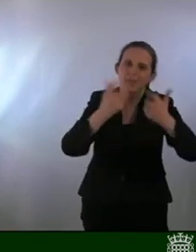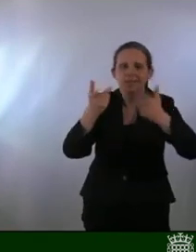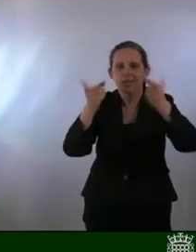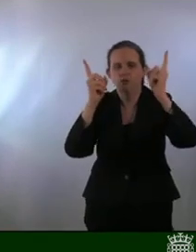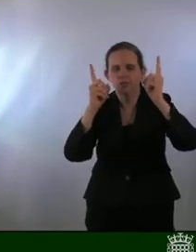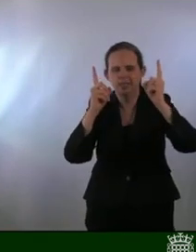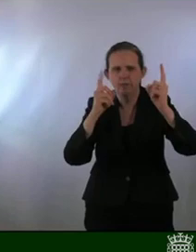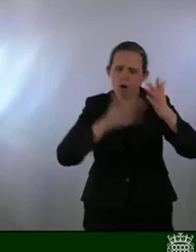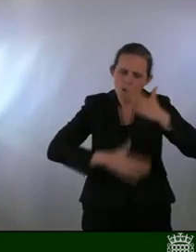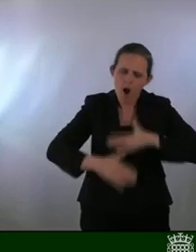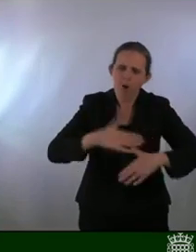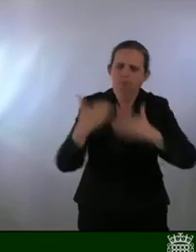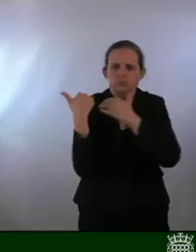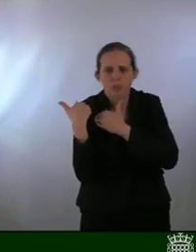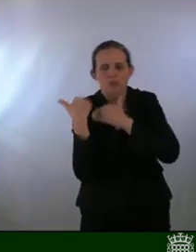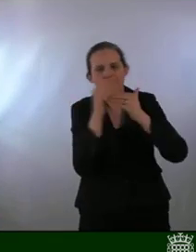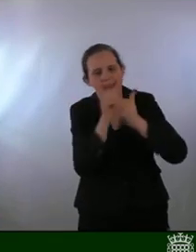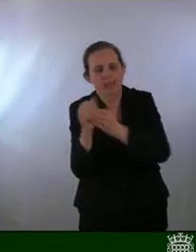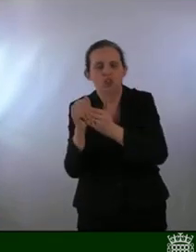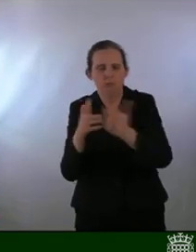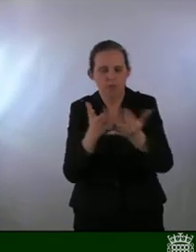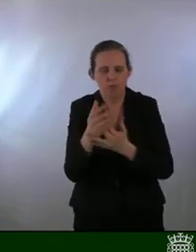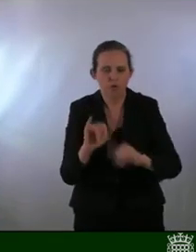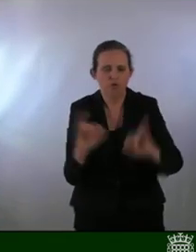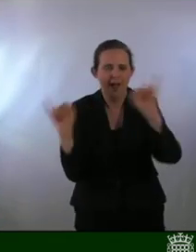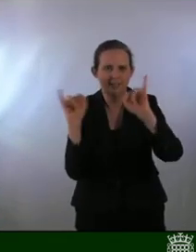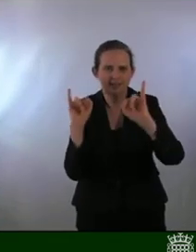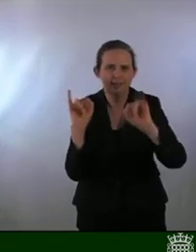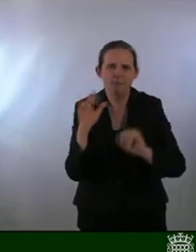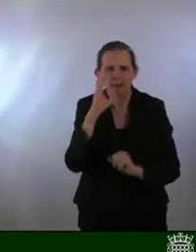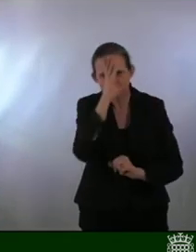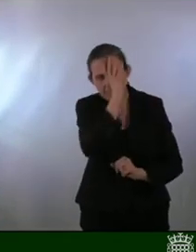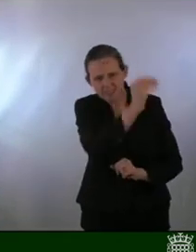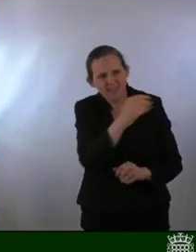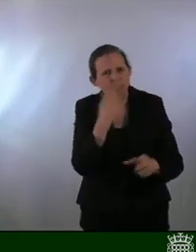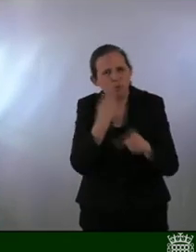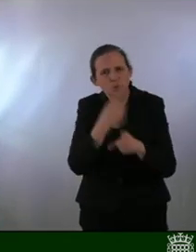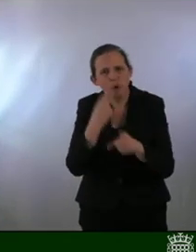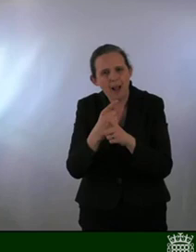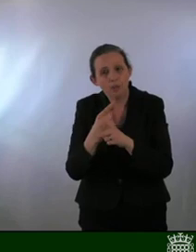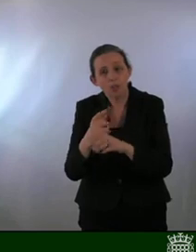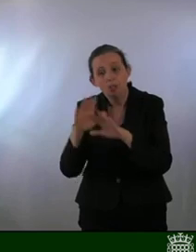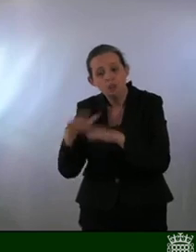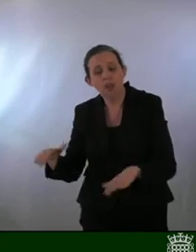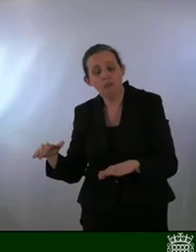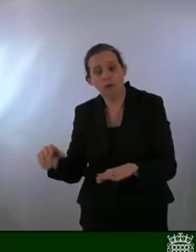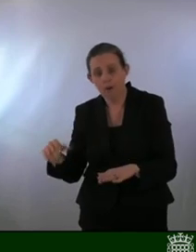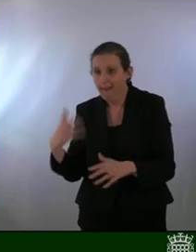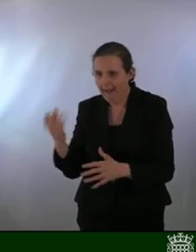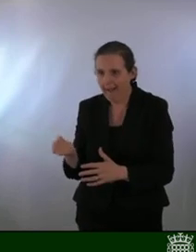this crisis. But can I draw his attention to the subject of a hugely vulnerable group, and that is children with